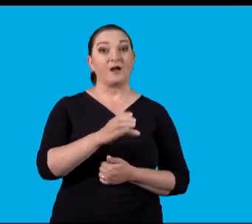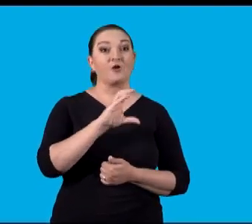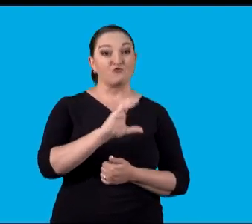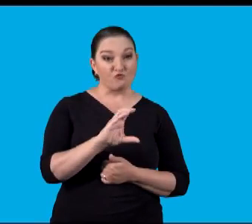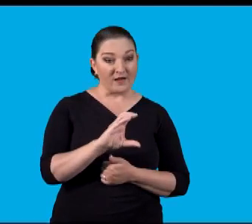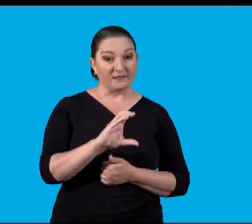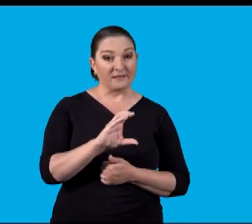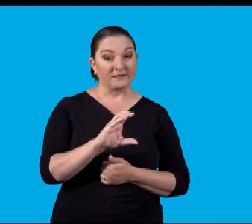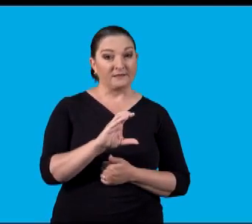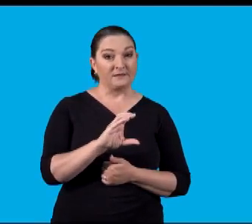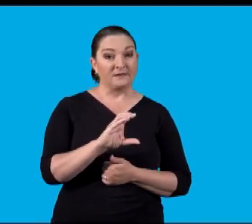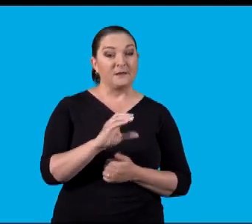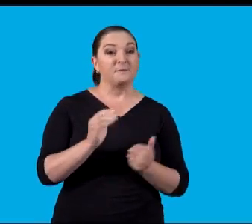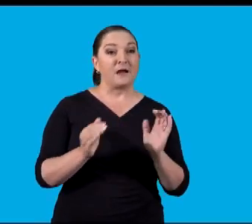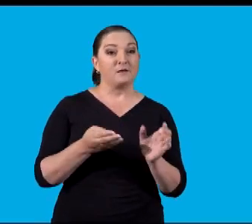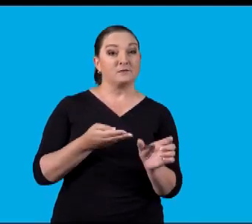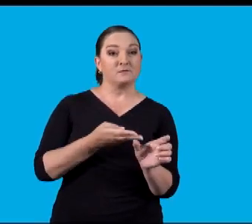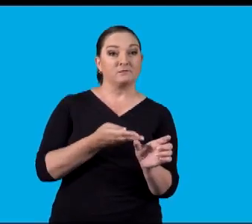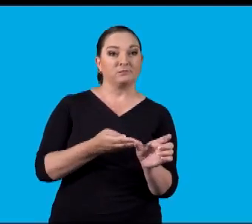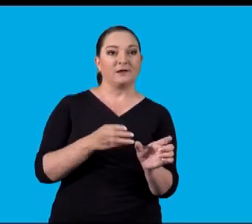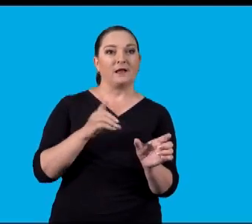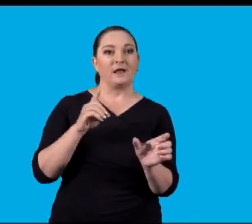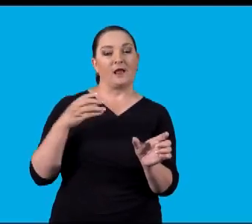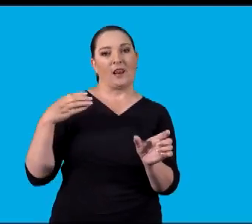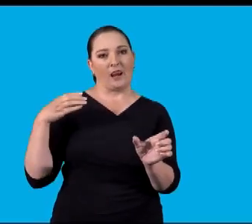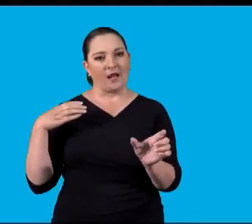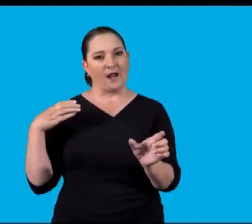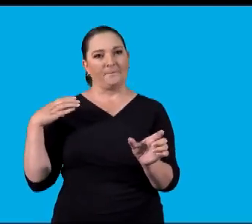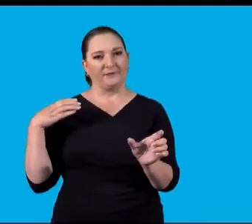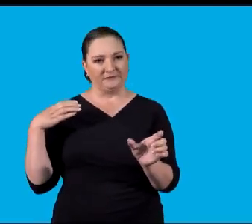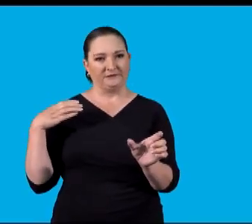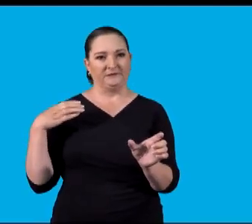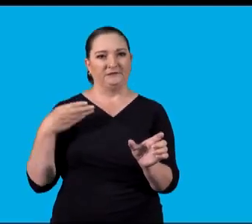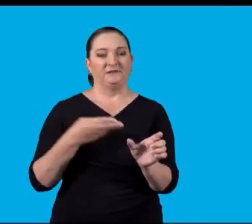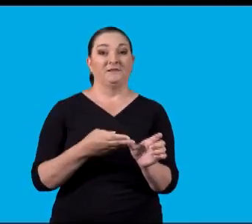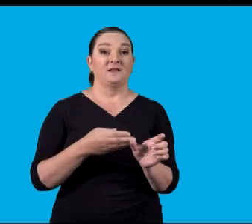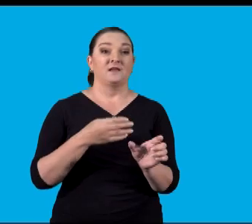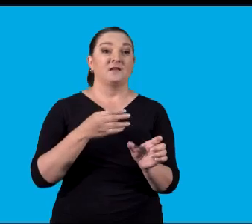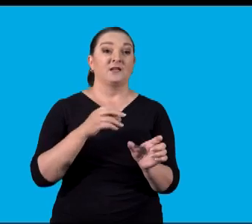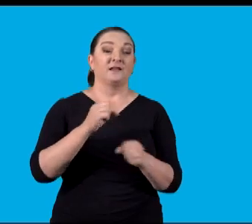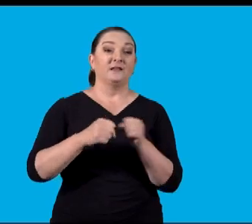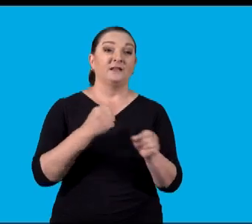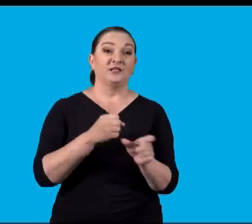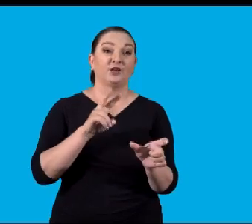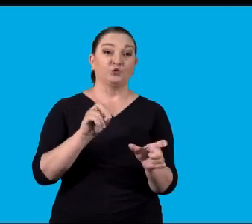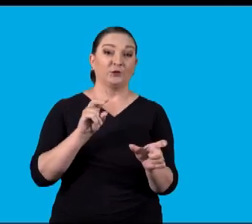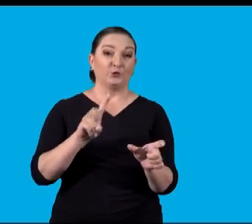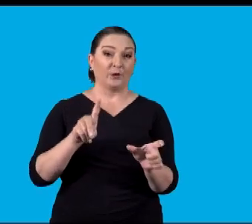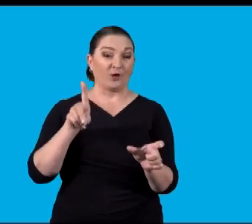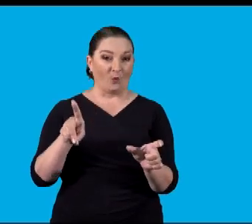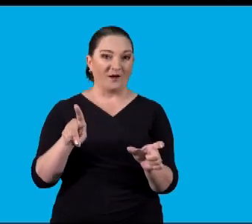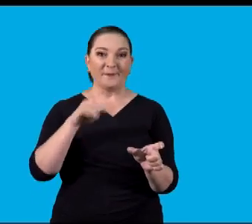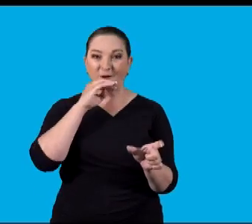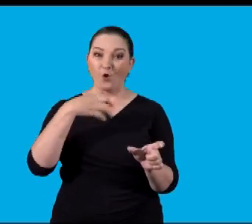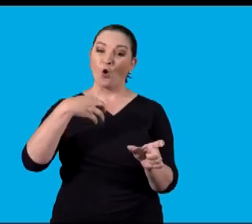balance is a credit balance, which is 160. That means it is a liability. That means at the end of the year 2021,